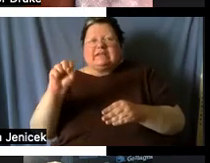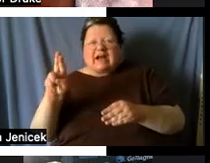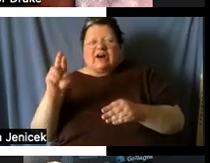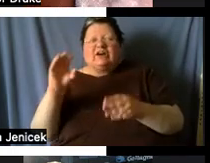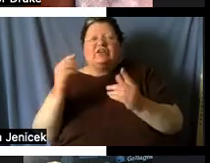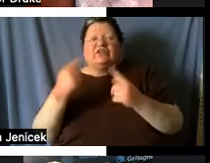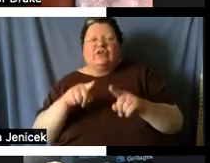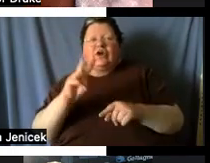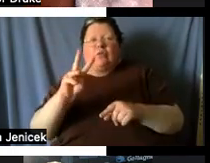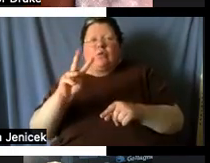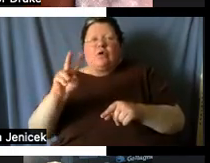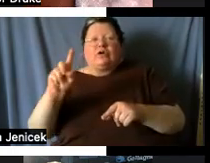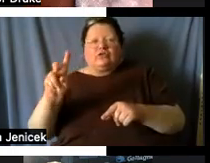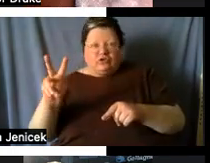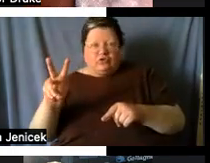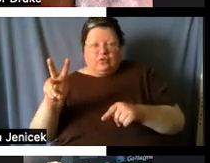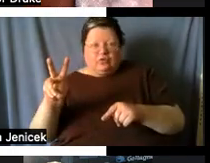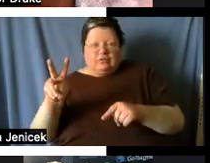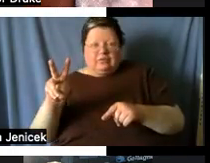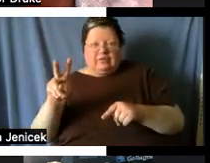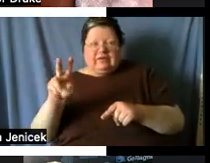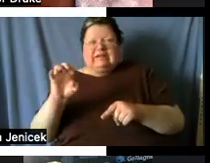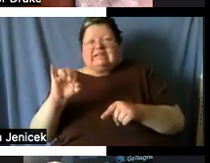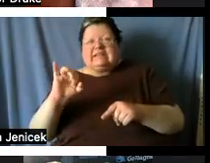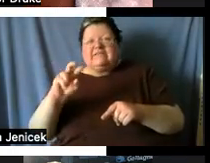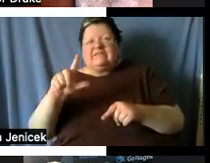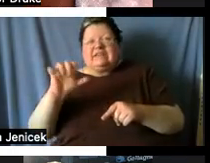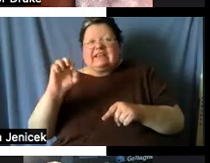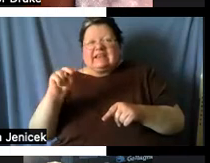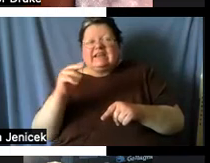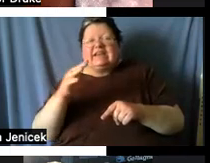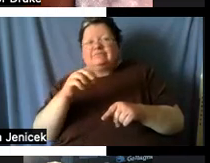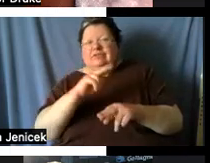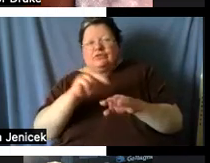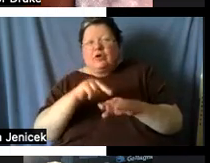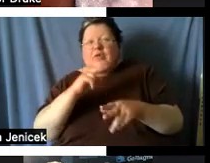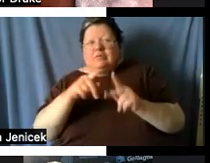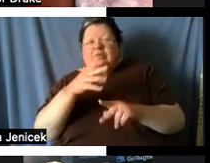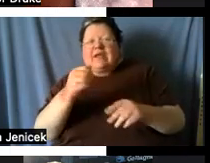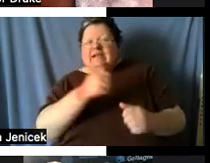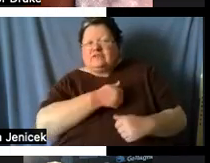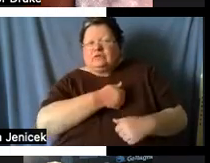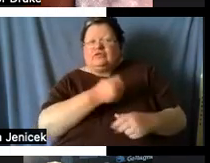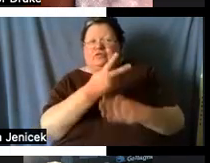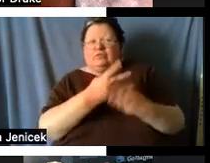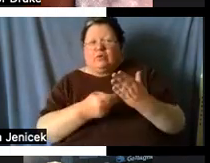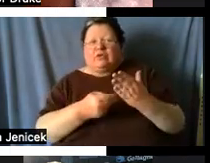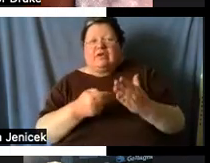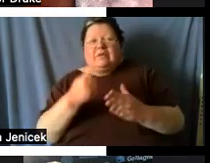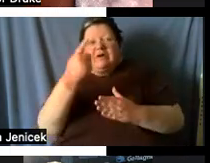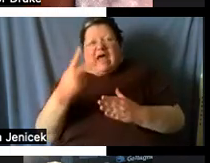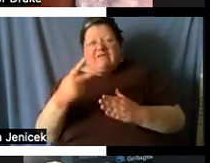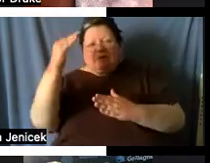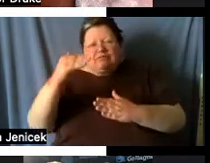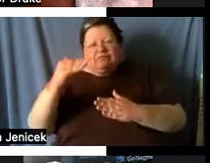II, between civilians and soldiers. If you go about halfway down the list, you see the